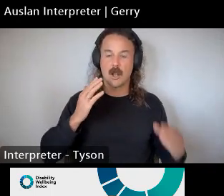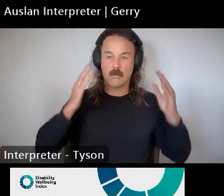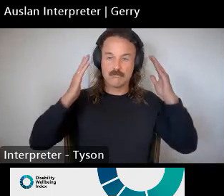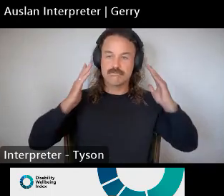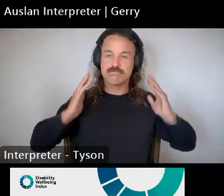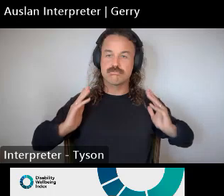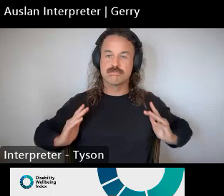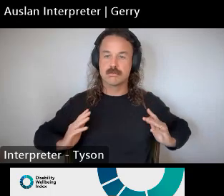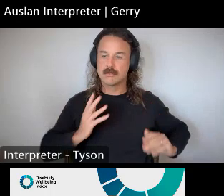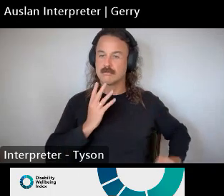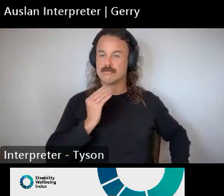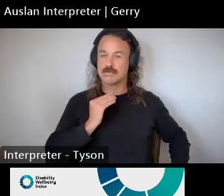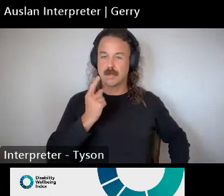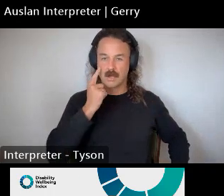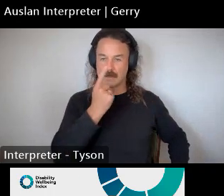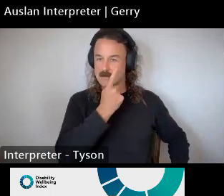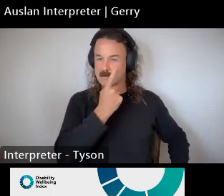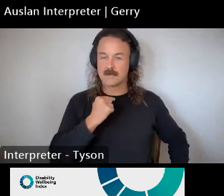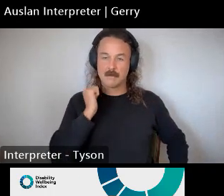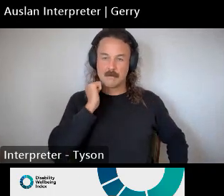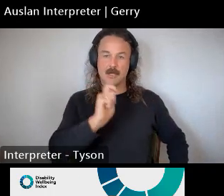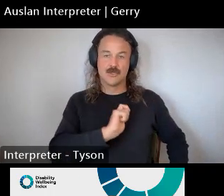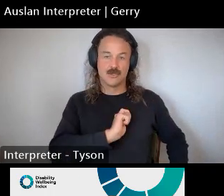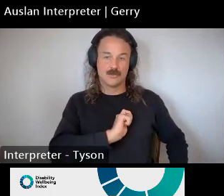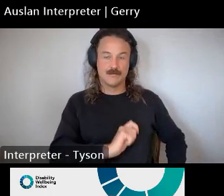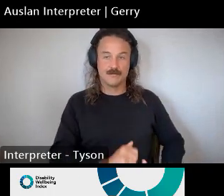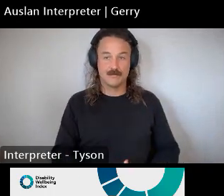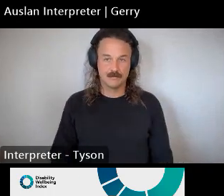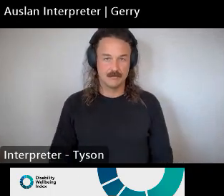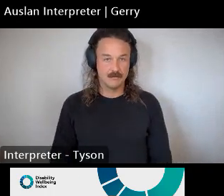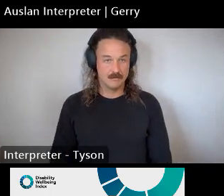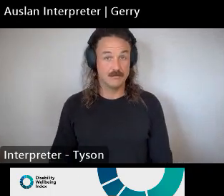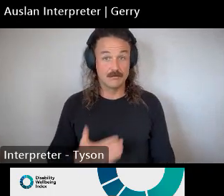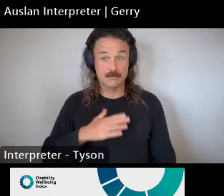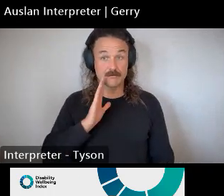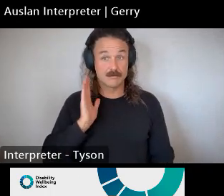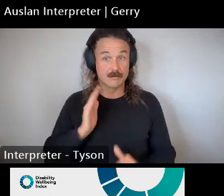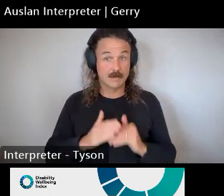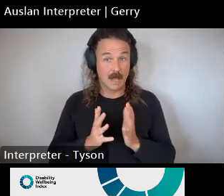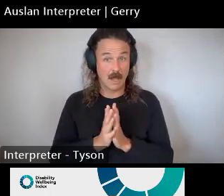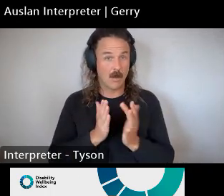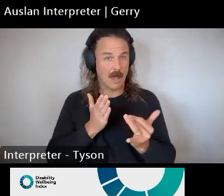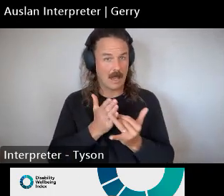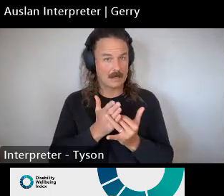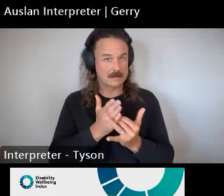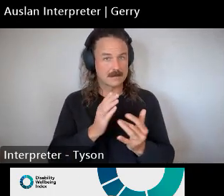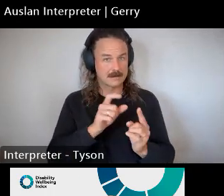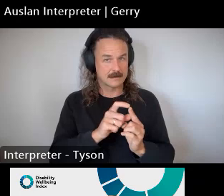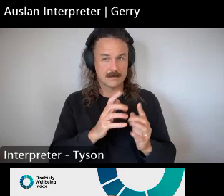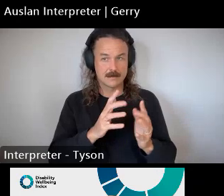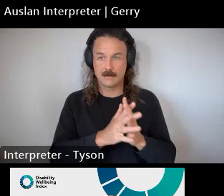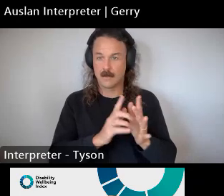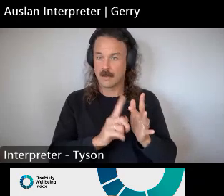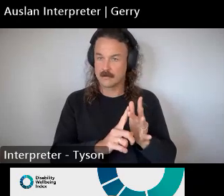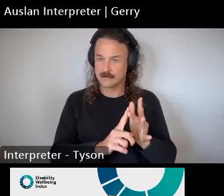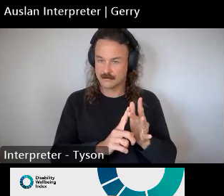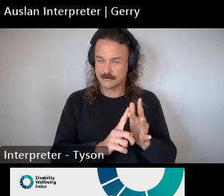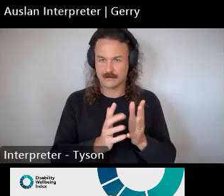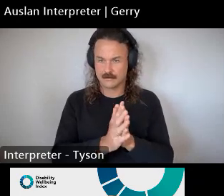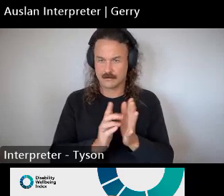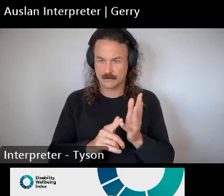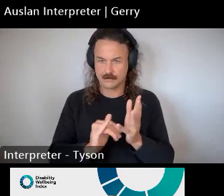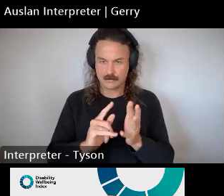shirt. My presentation will mainly focus on how you can access DWI versions, user guide, and the related resources, such as the DWI project